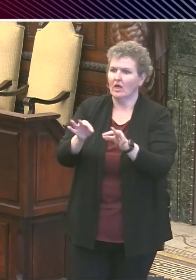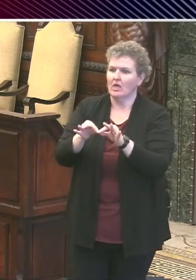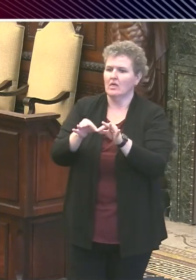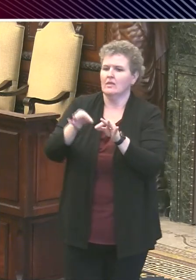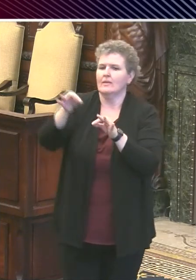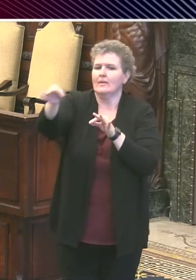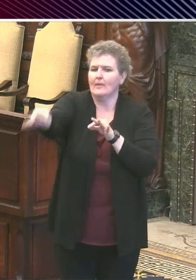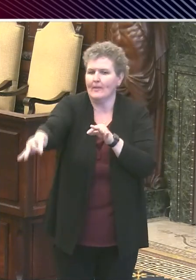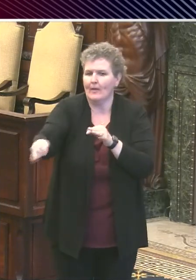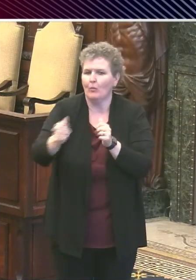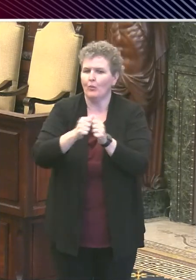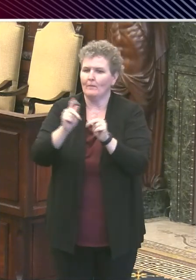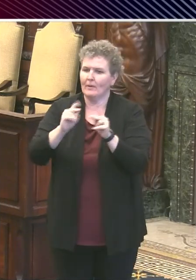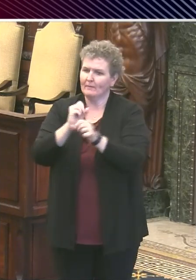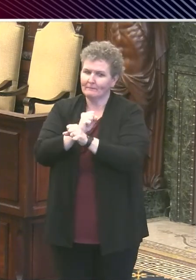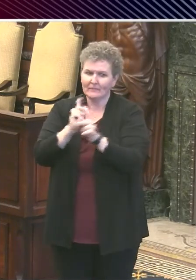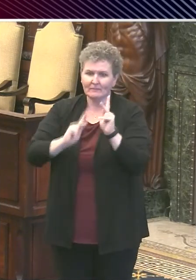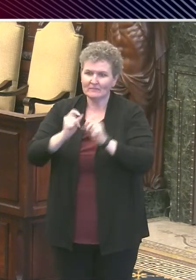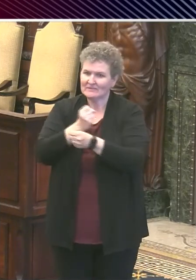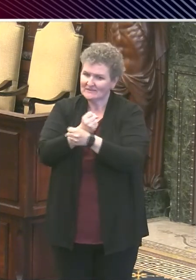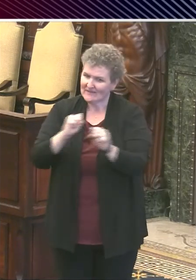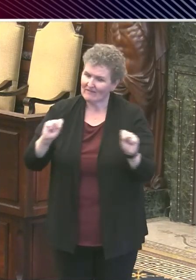I